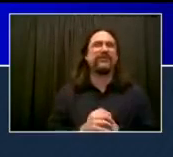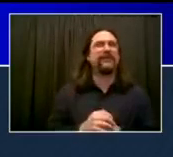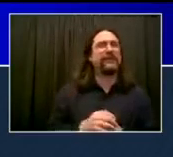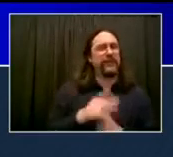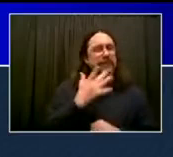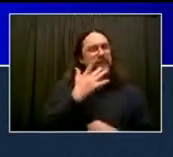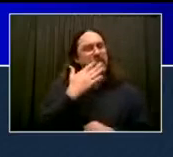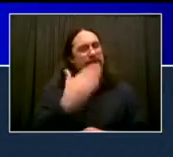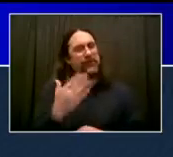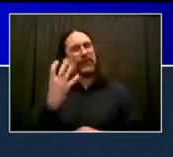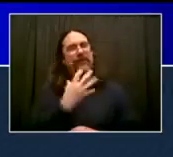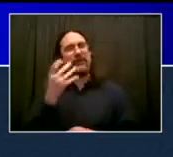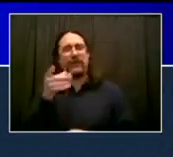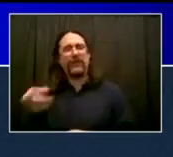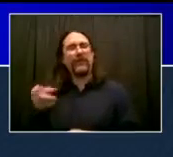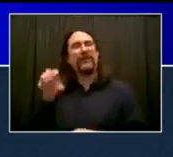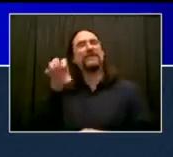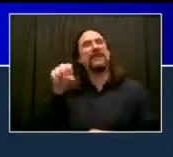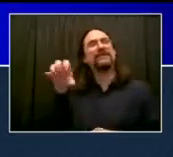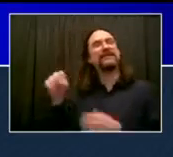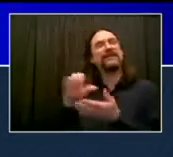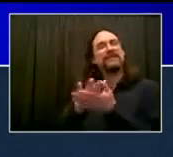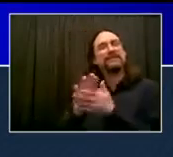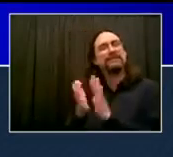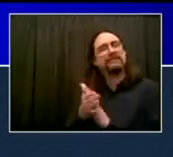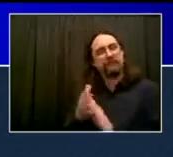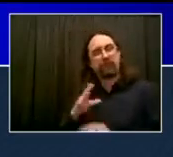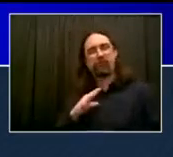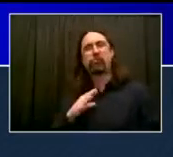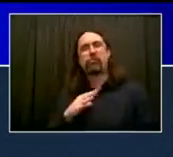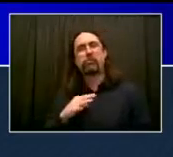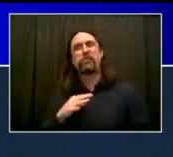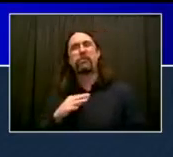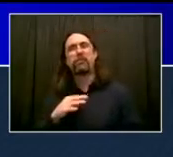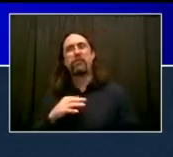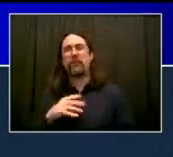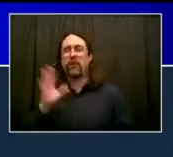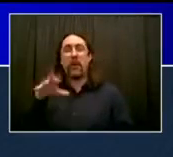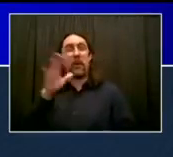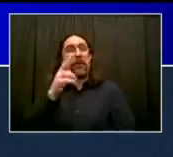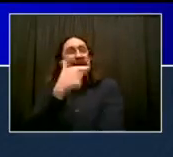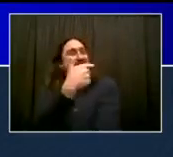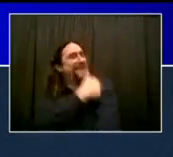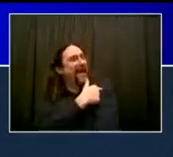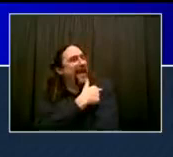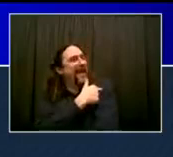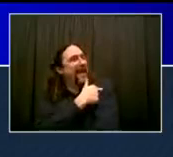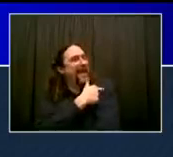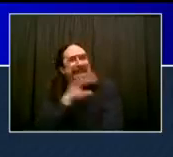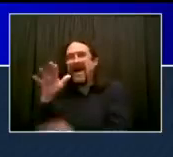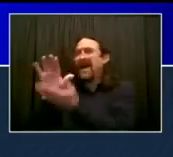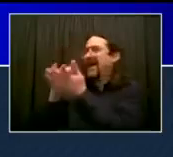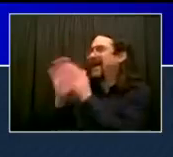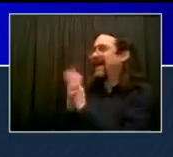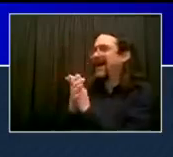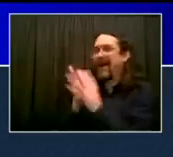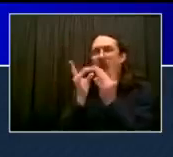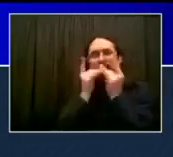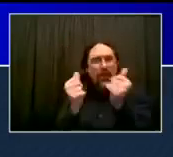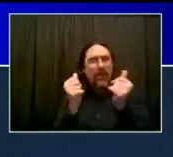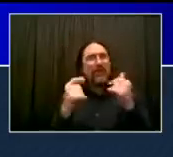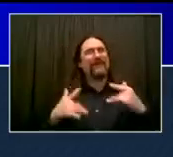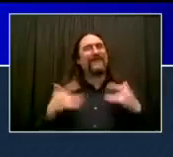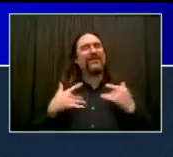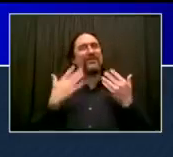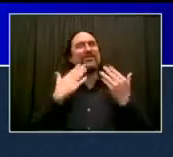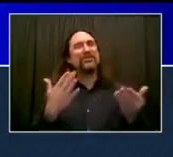about vaccination right this moment. Thank you to Randy Garuti and, of course, Danny Meyer, who's